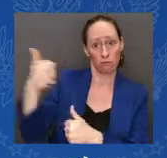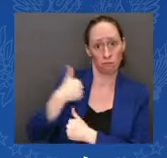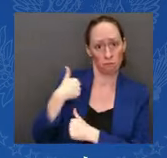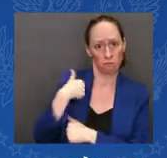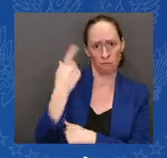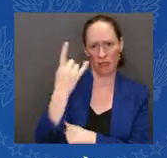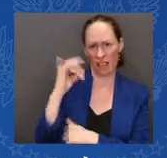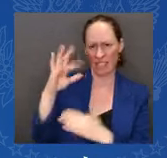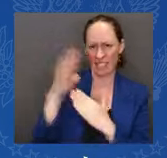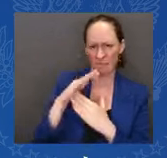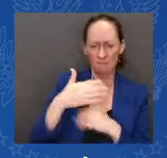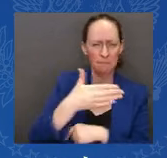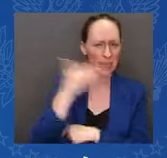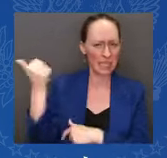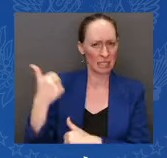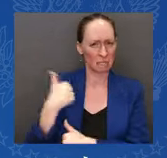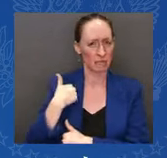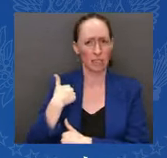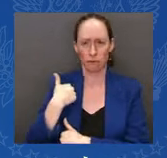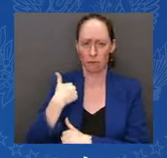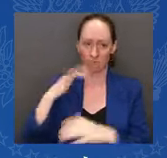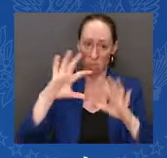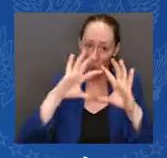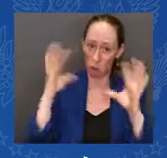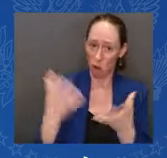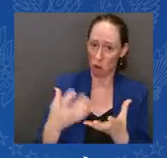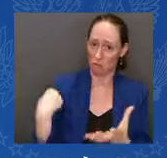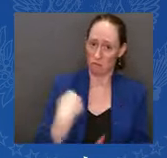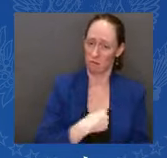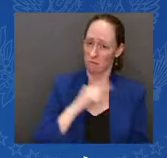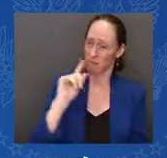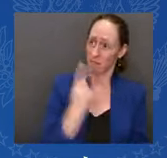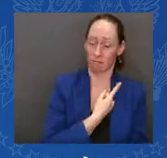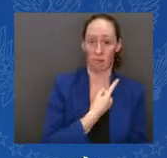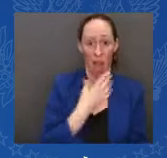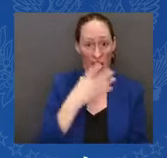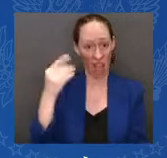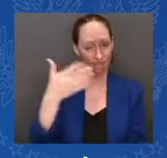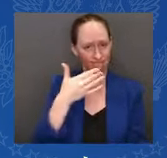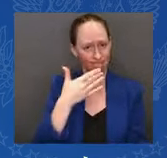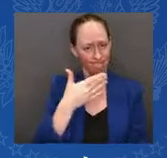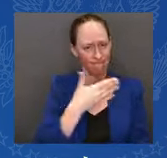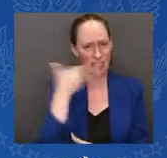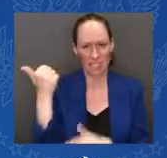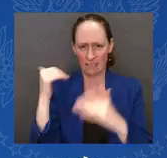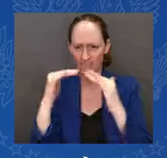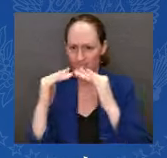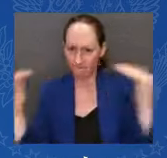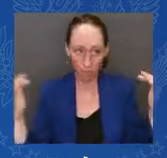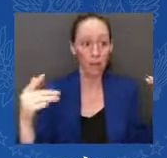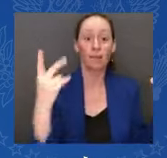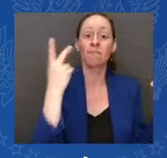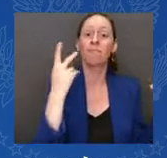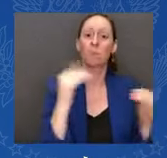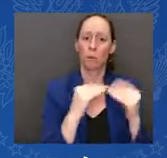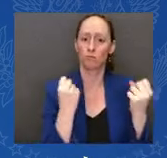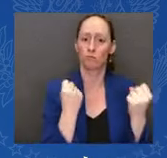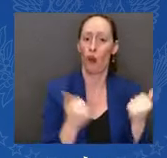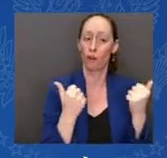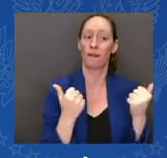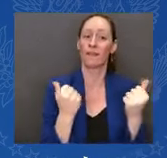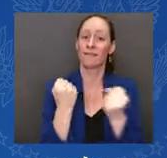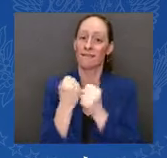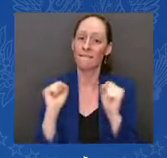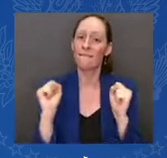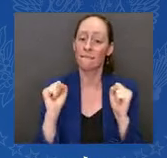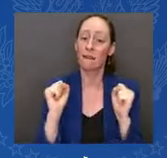better, stronger, but safer. I believe the same is true for our schools. I've always believed that the promise of America is big enough for everyone